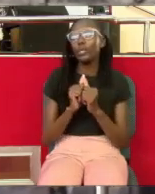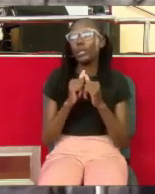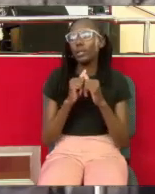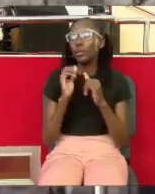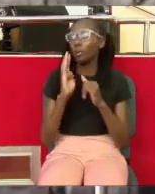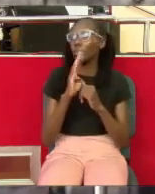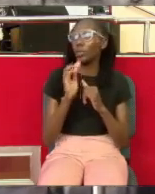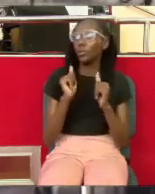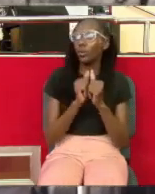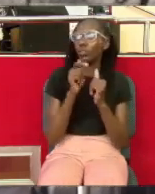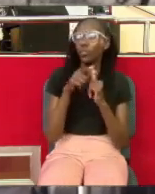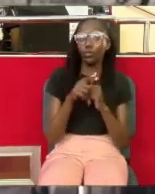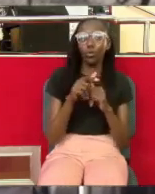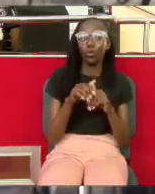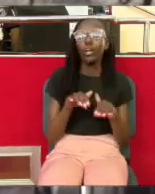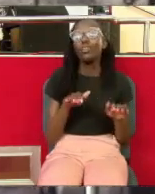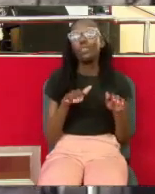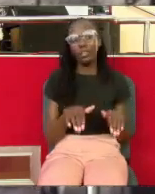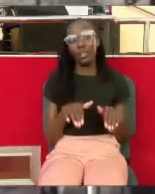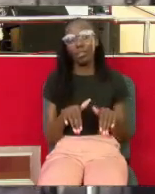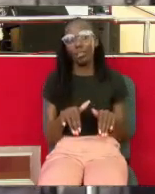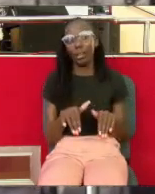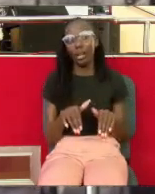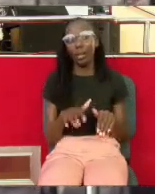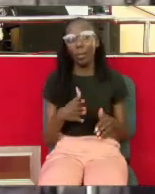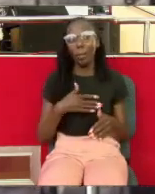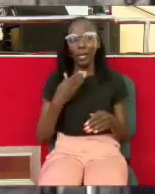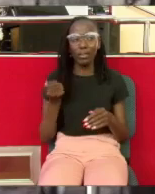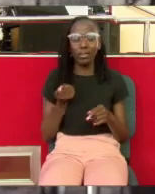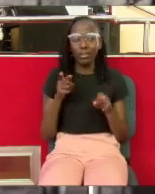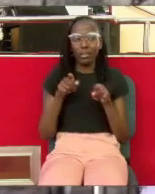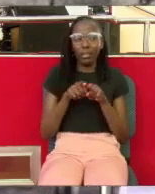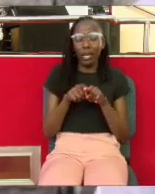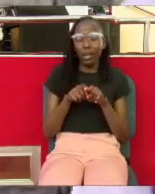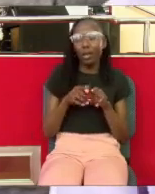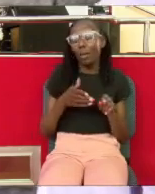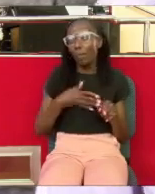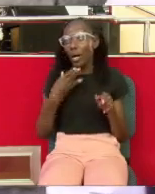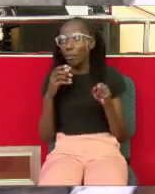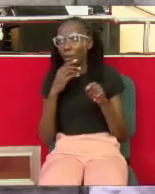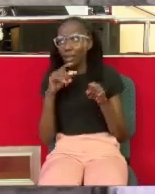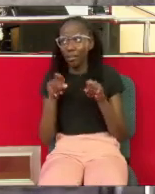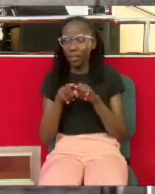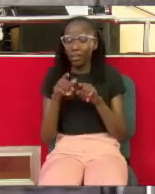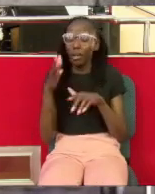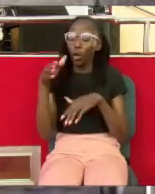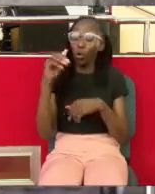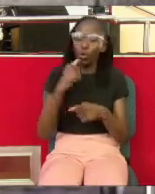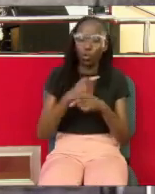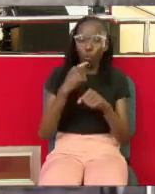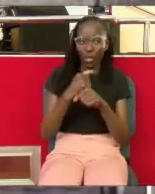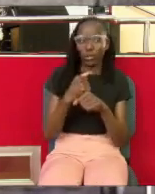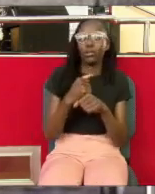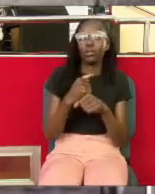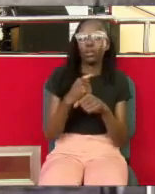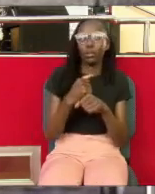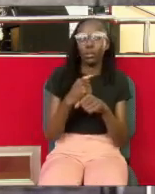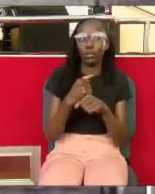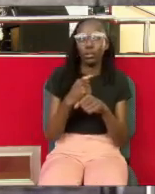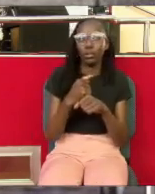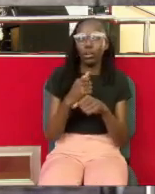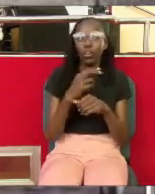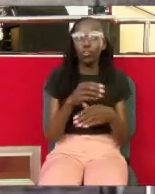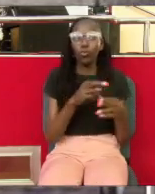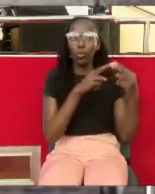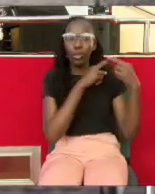Hold on, my sister. Hold on, my brother. The Lord is at work in you. Are you dependent on the